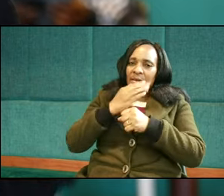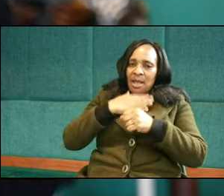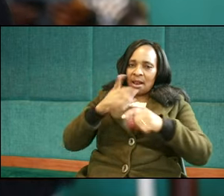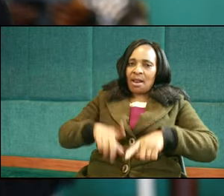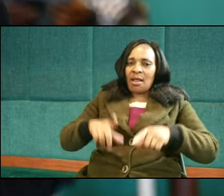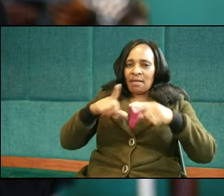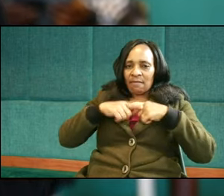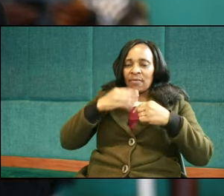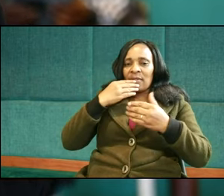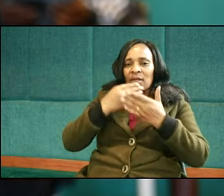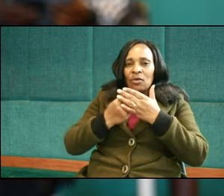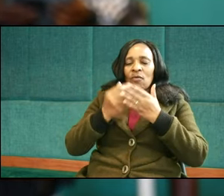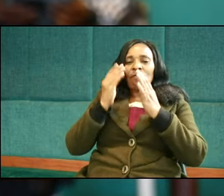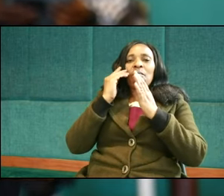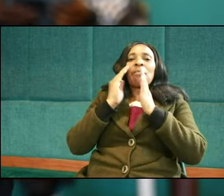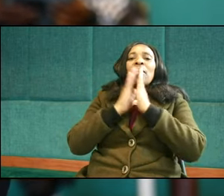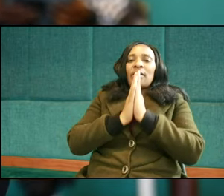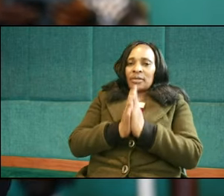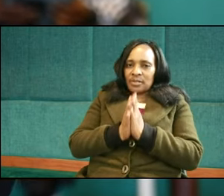you for your prayers.